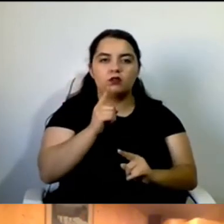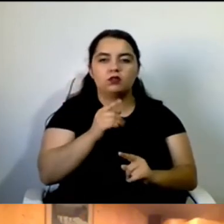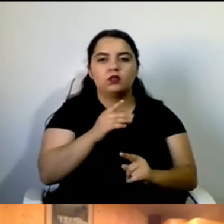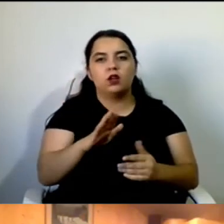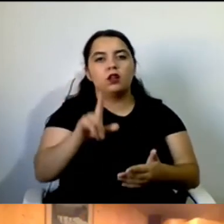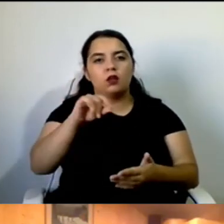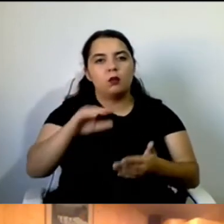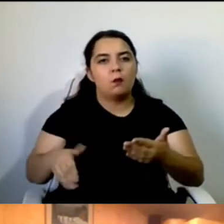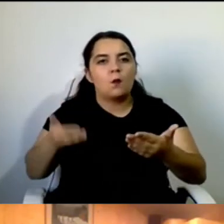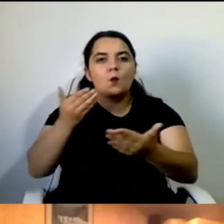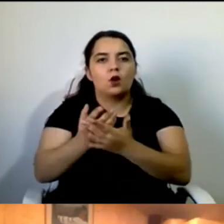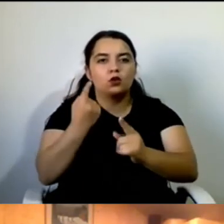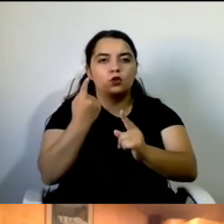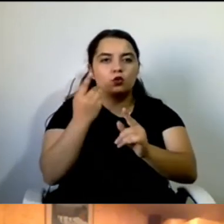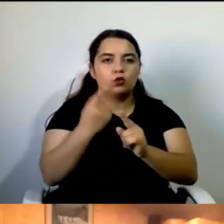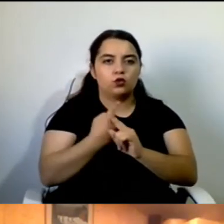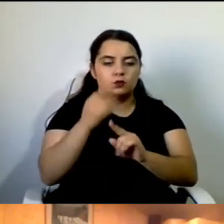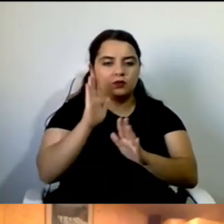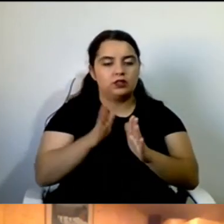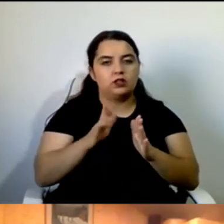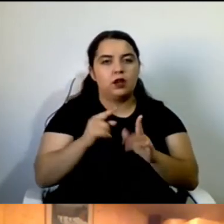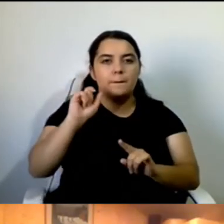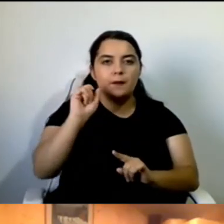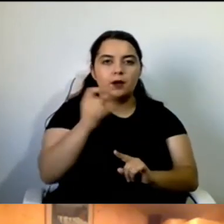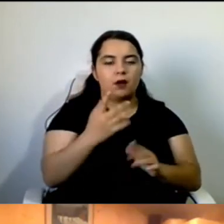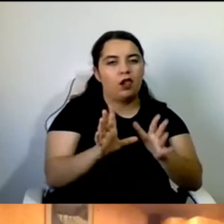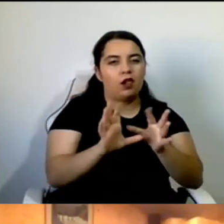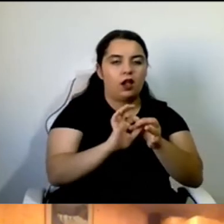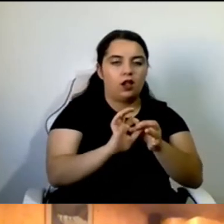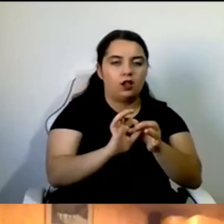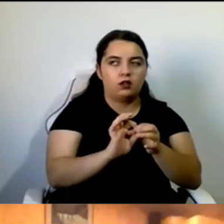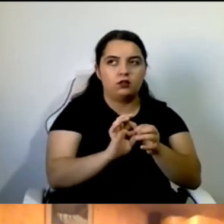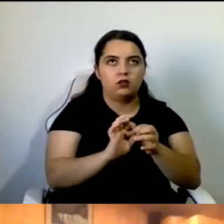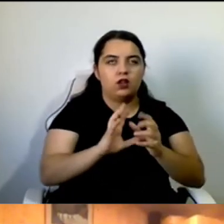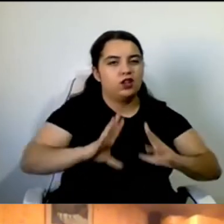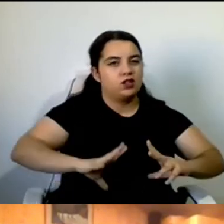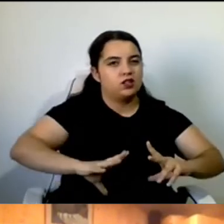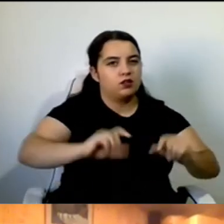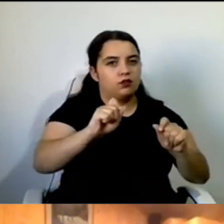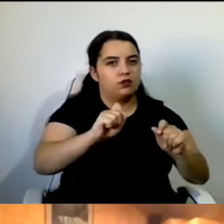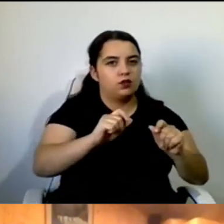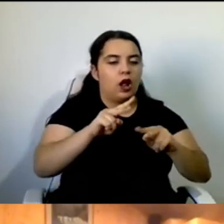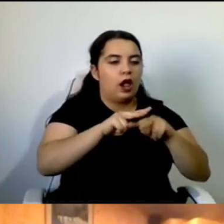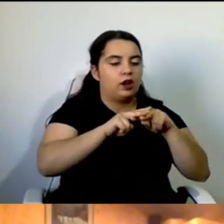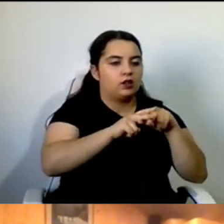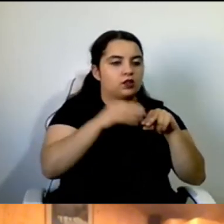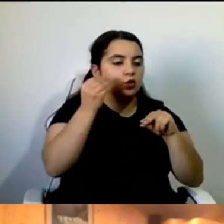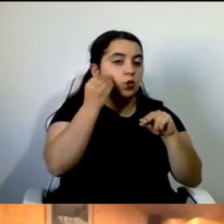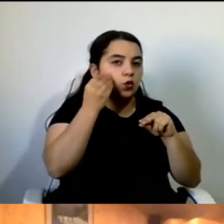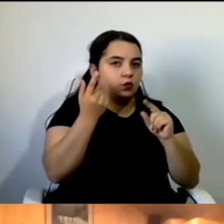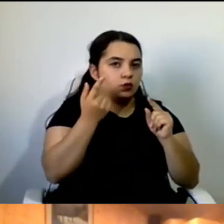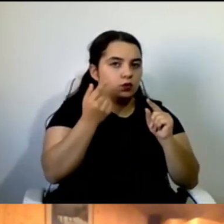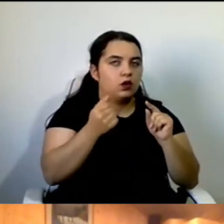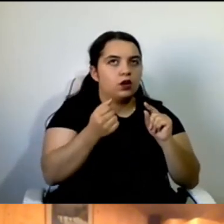a development, or we sat together and did an analysis and came up with the solution on how to